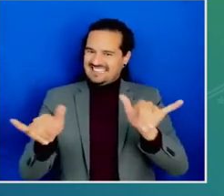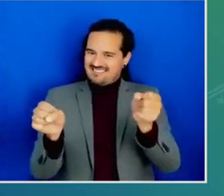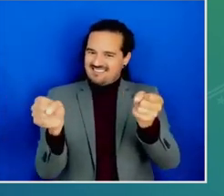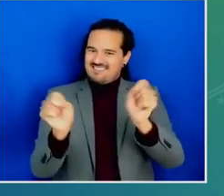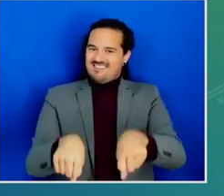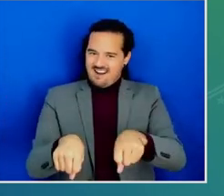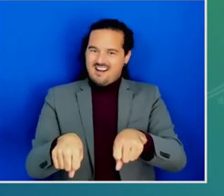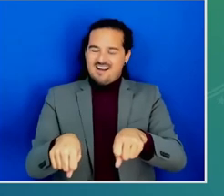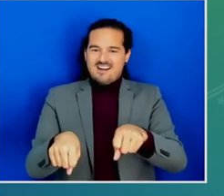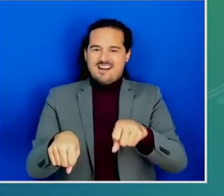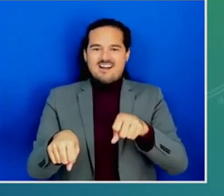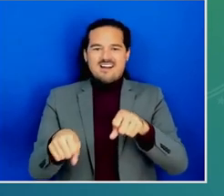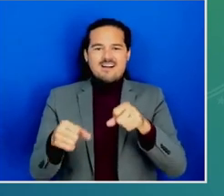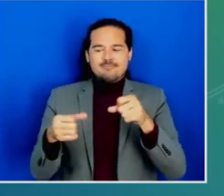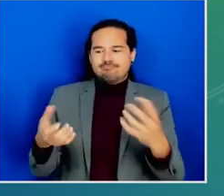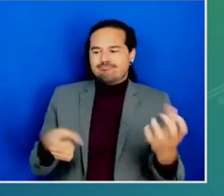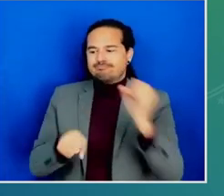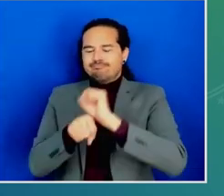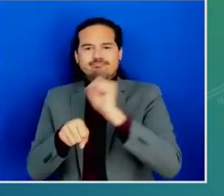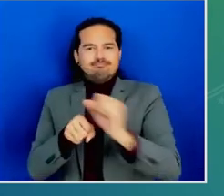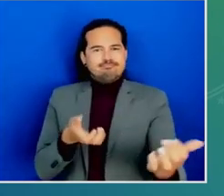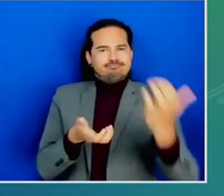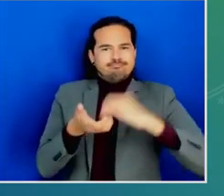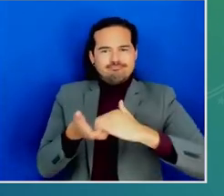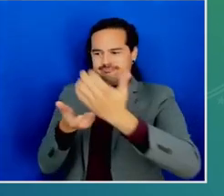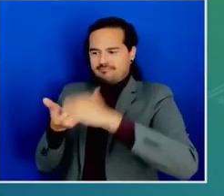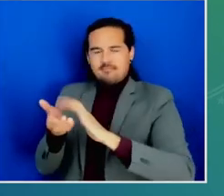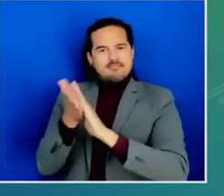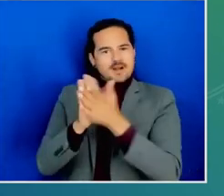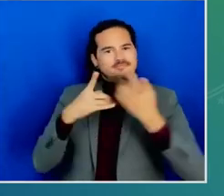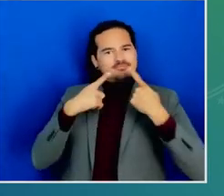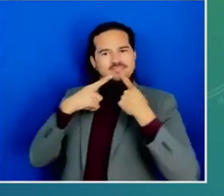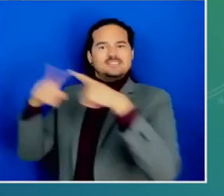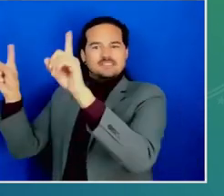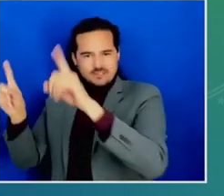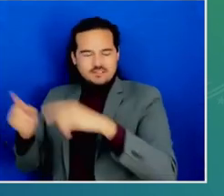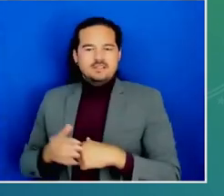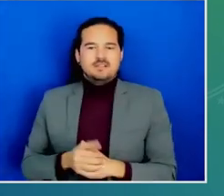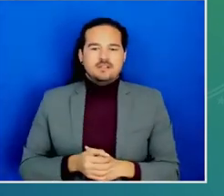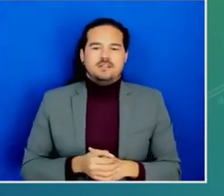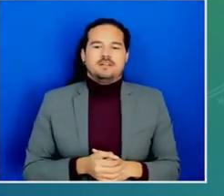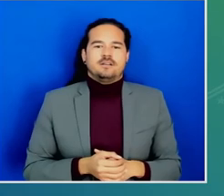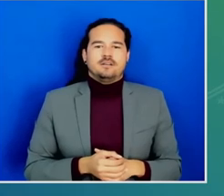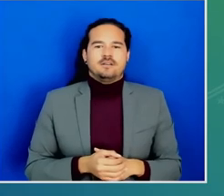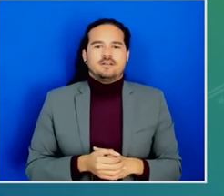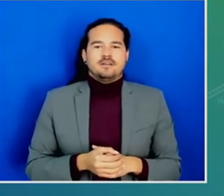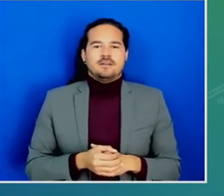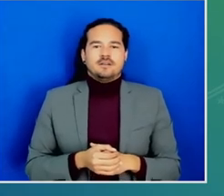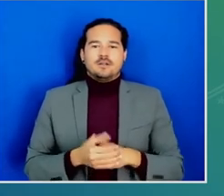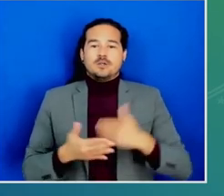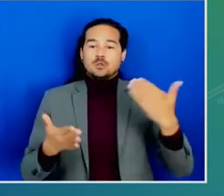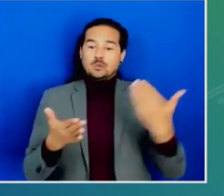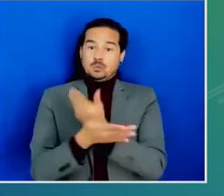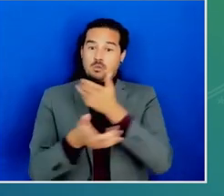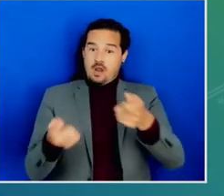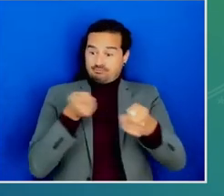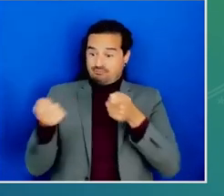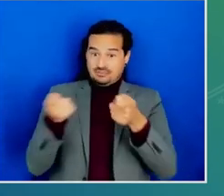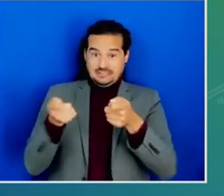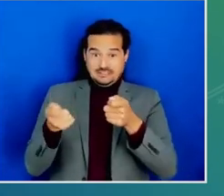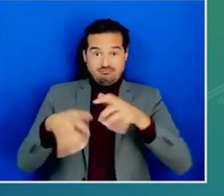January 20th, we will work to heed those words and come together here in our country